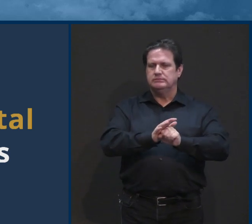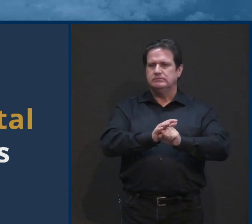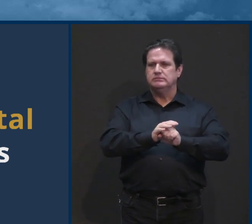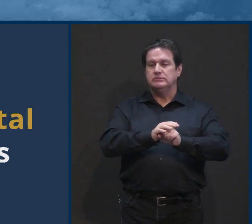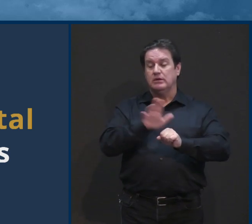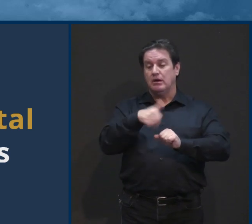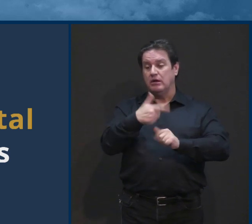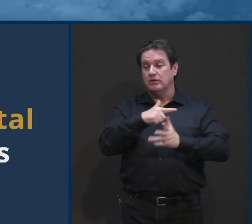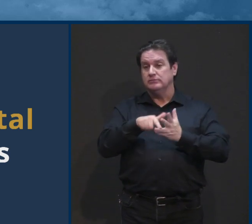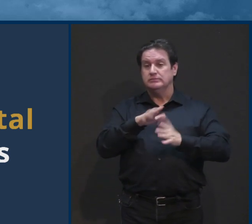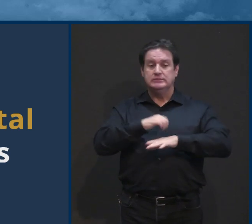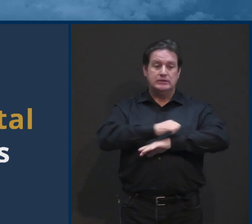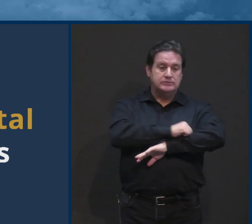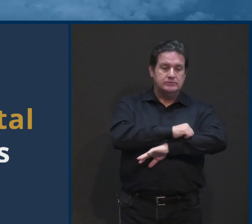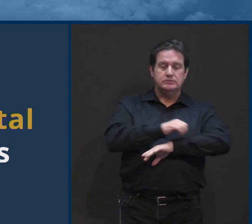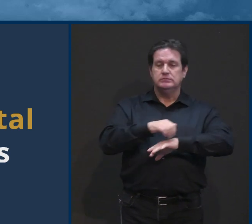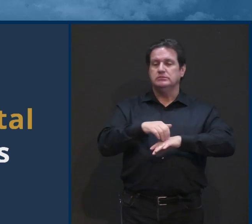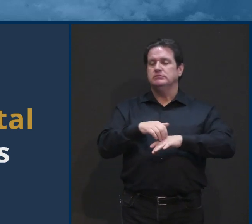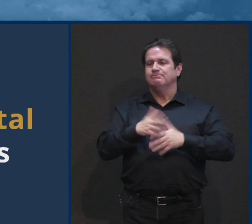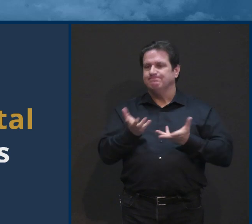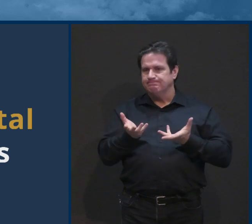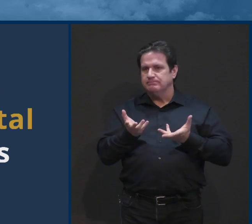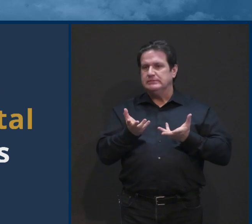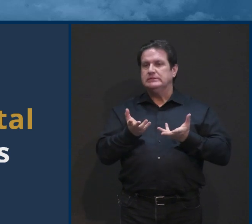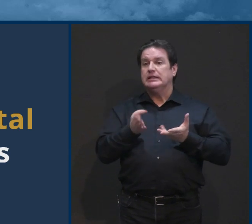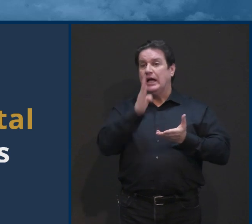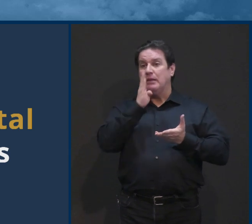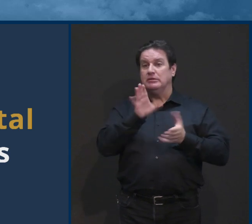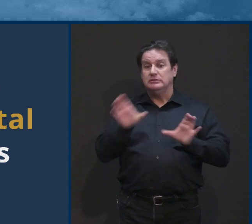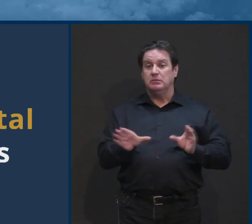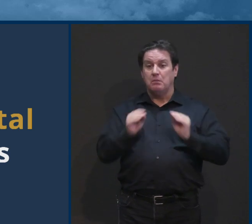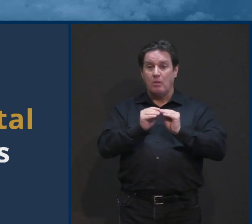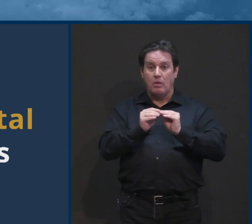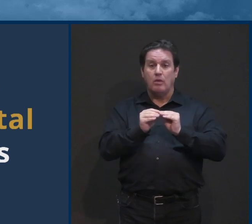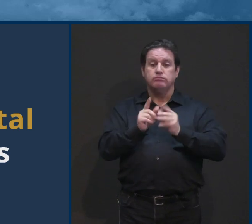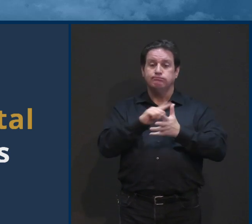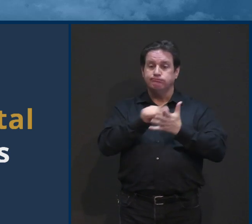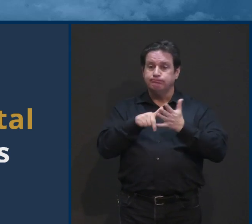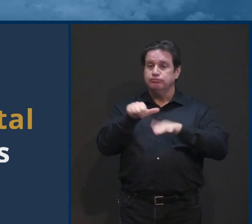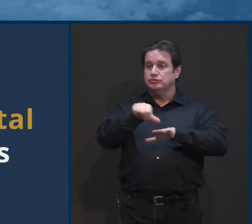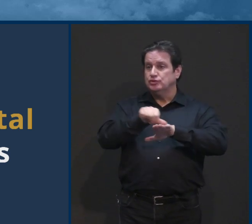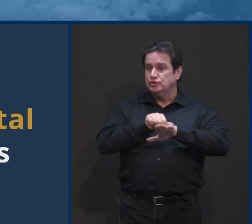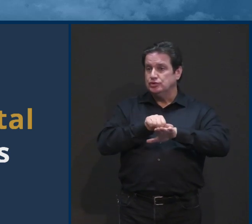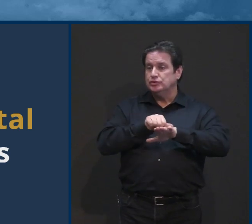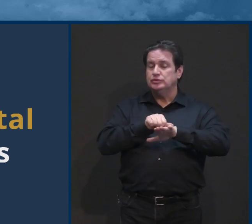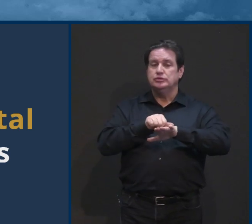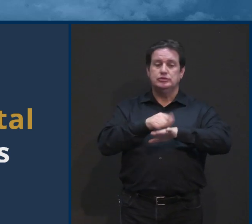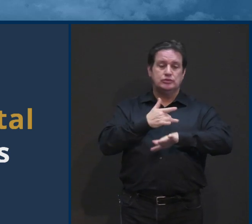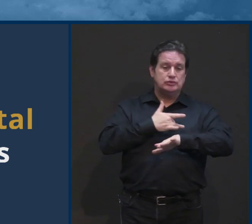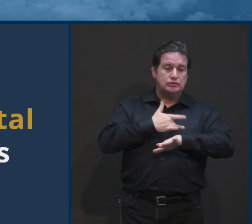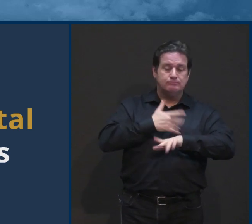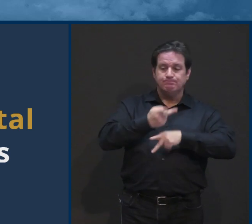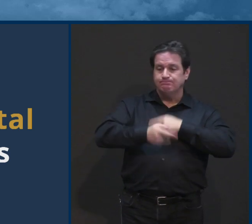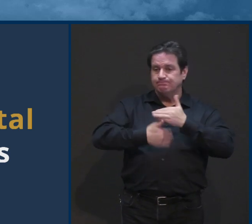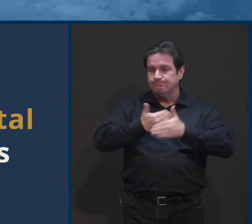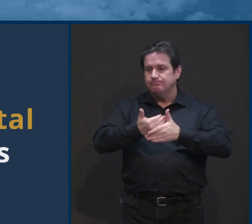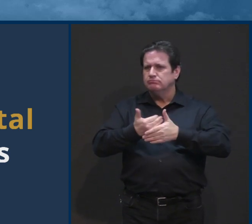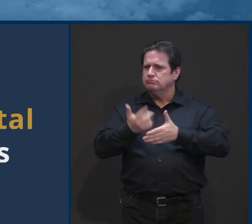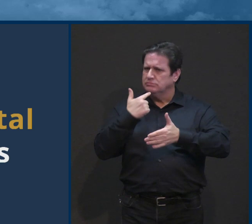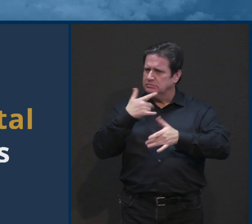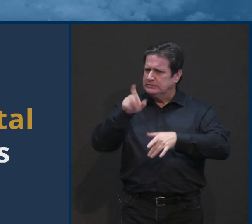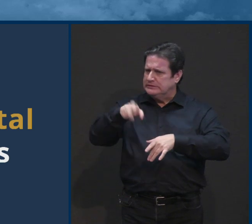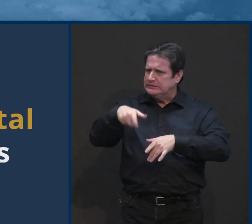onset of cancer and the like. And so hospitals are doing those procedures now. They're encouraging Delawareans to come